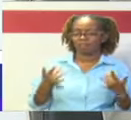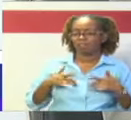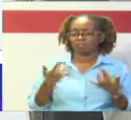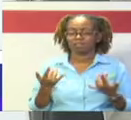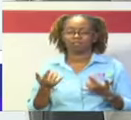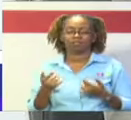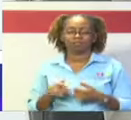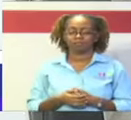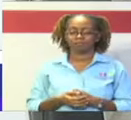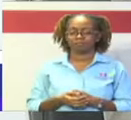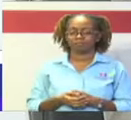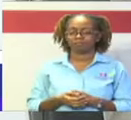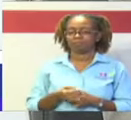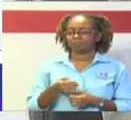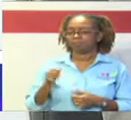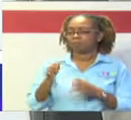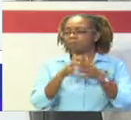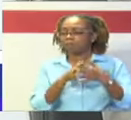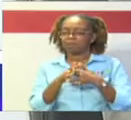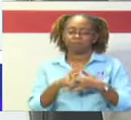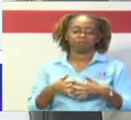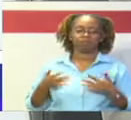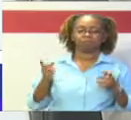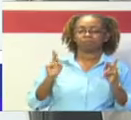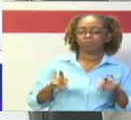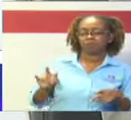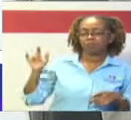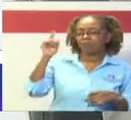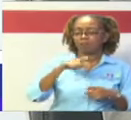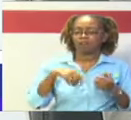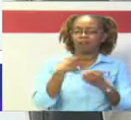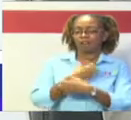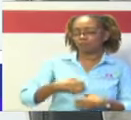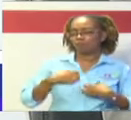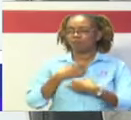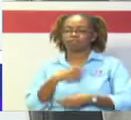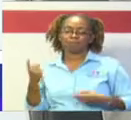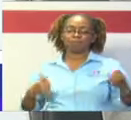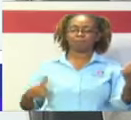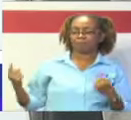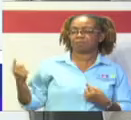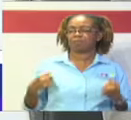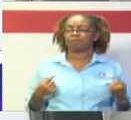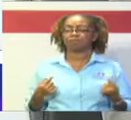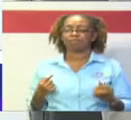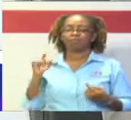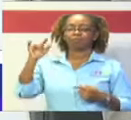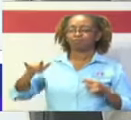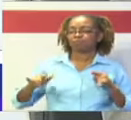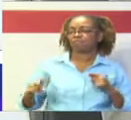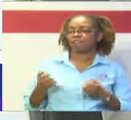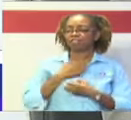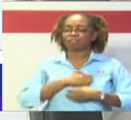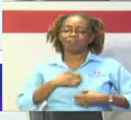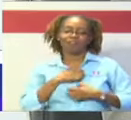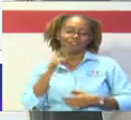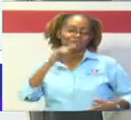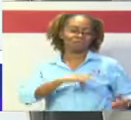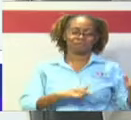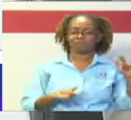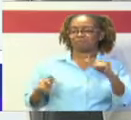that we know that people have gone out to enjoy and come back, we do expect that we may see increased numbers of